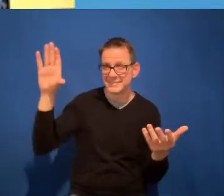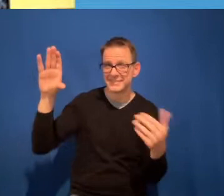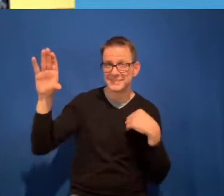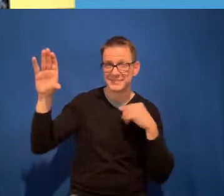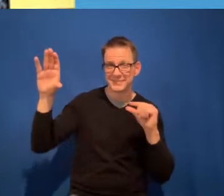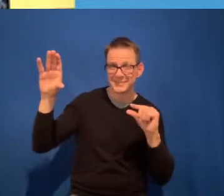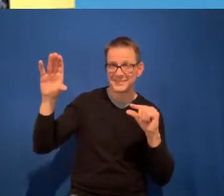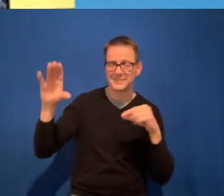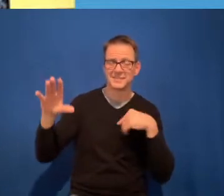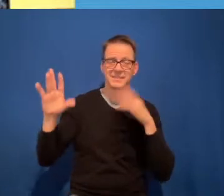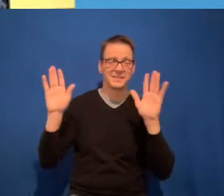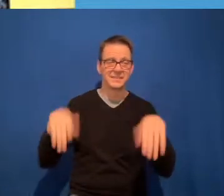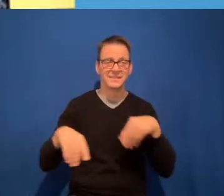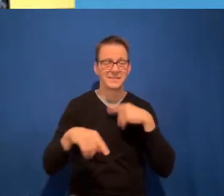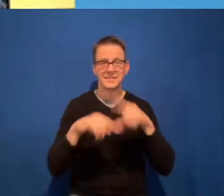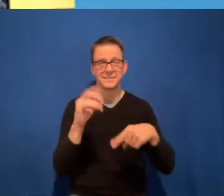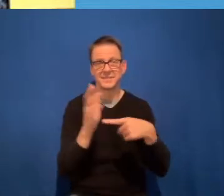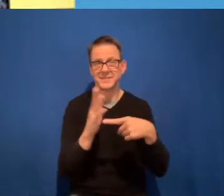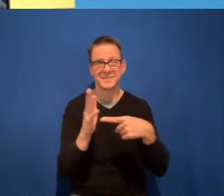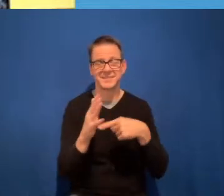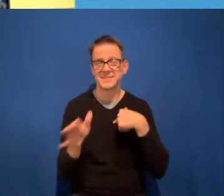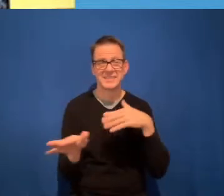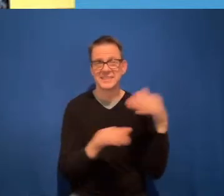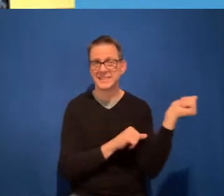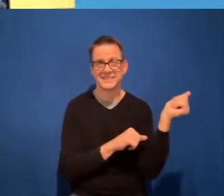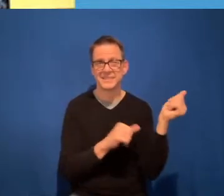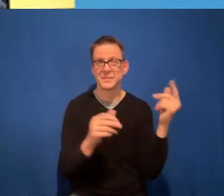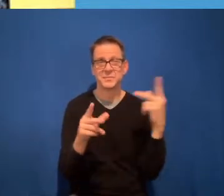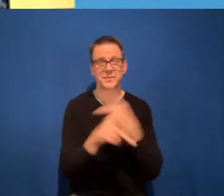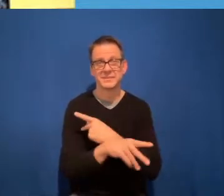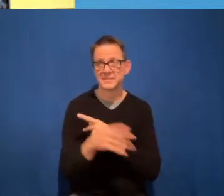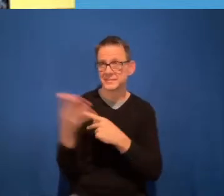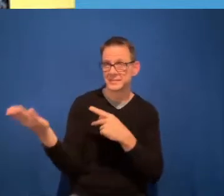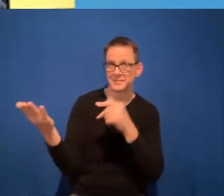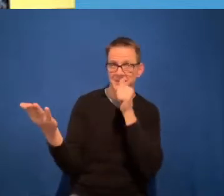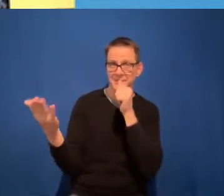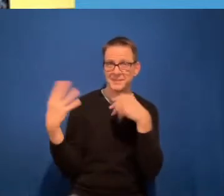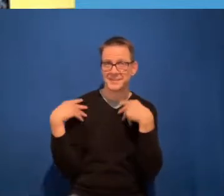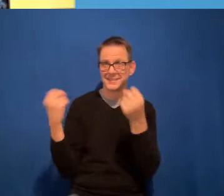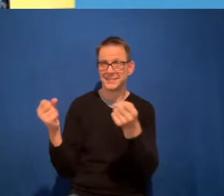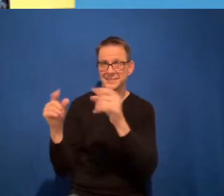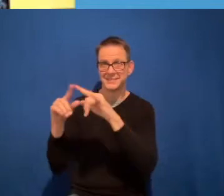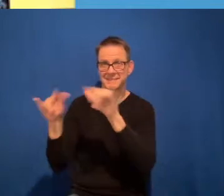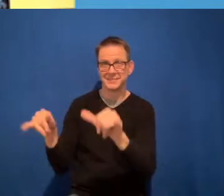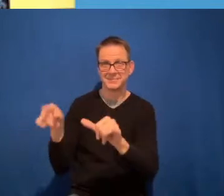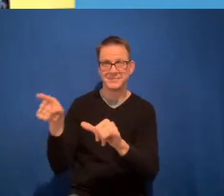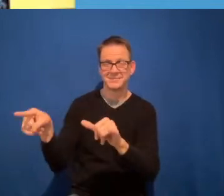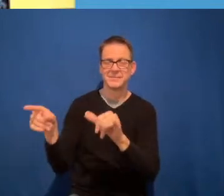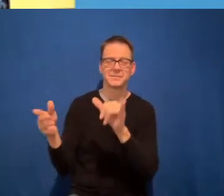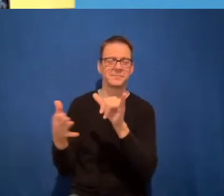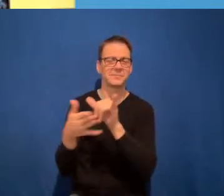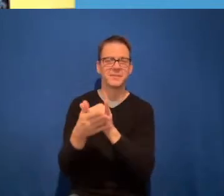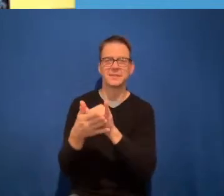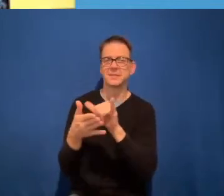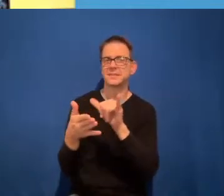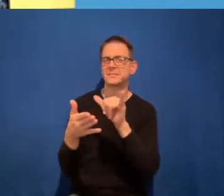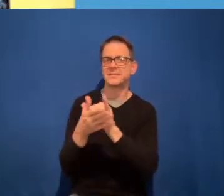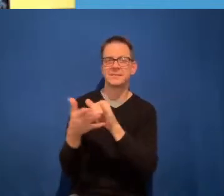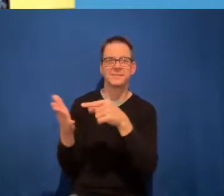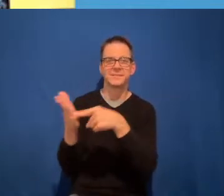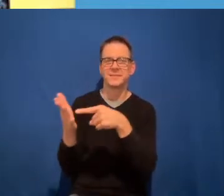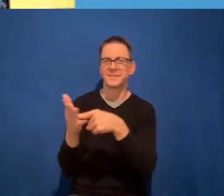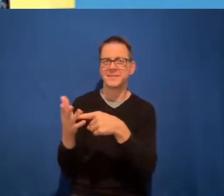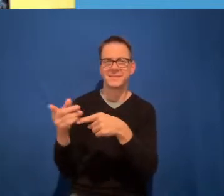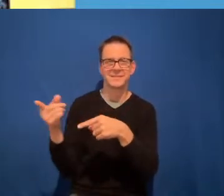way. And then you throw on top of that a private healthcare system, impossible. So private healthcare is nothing about